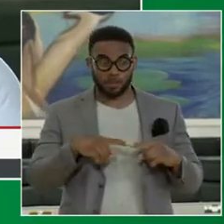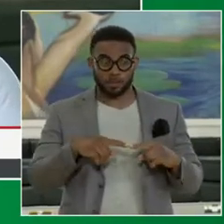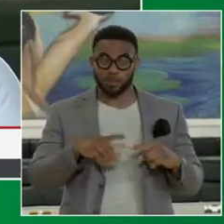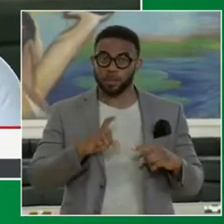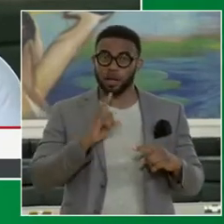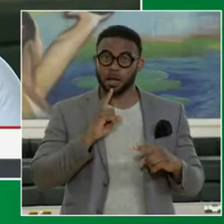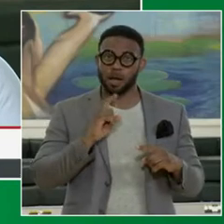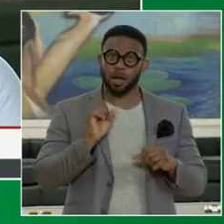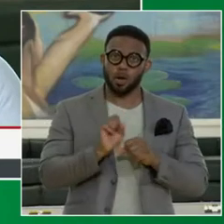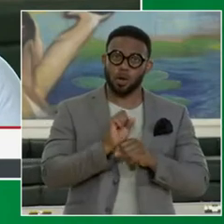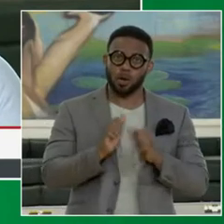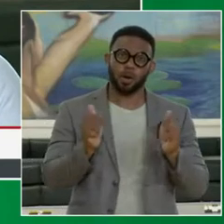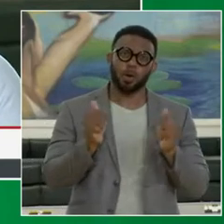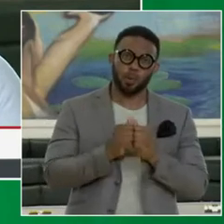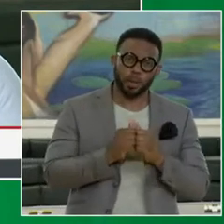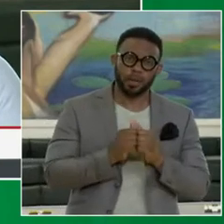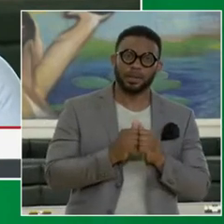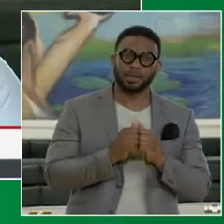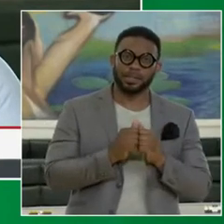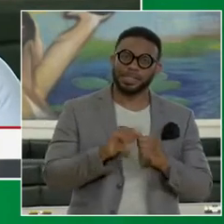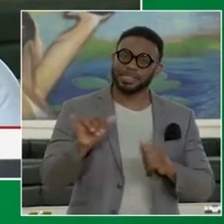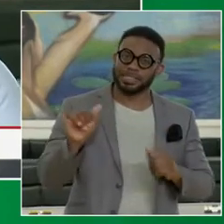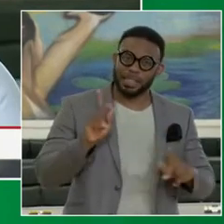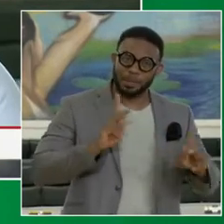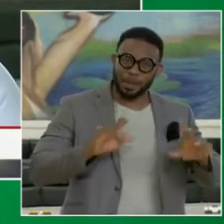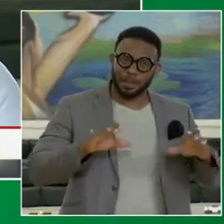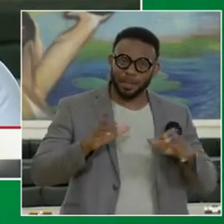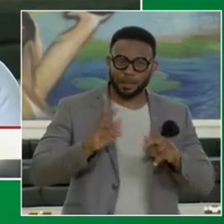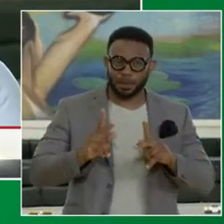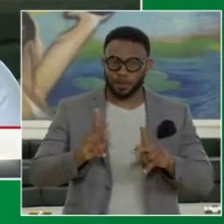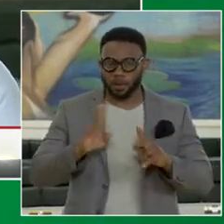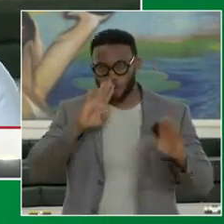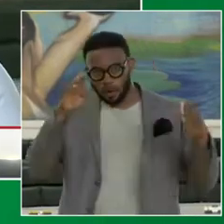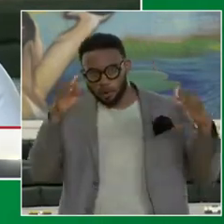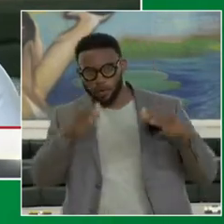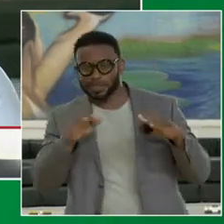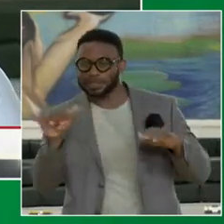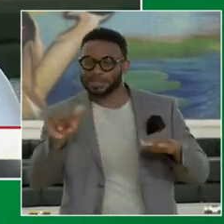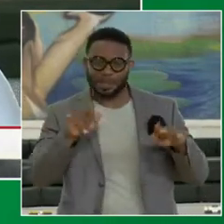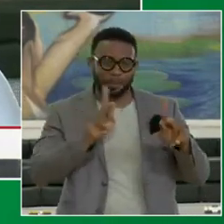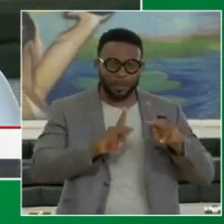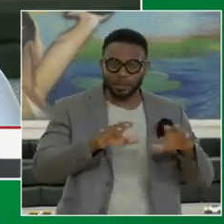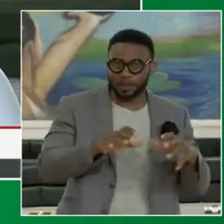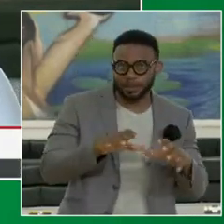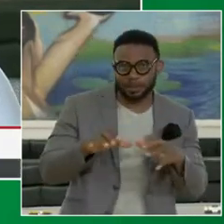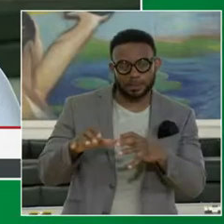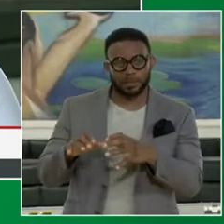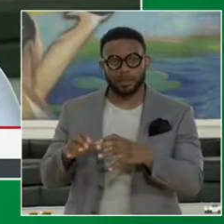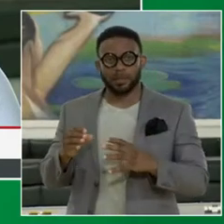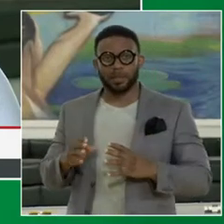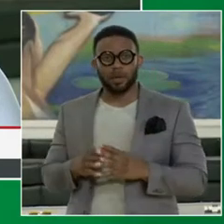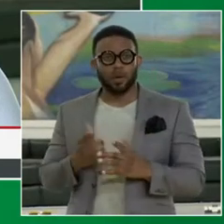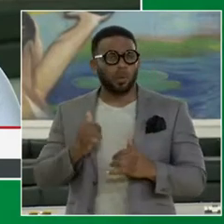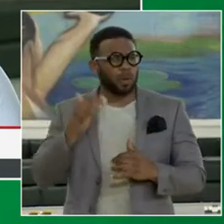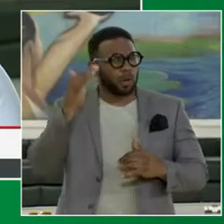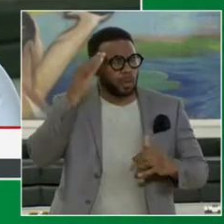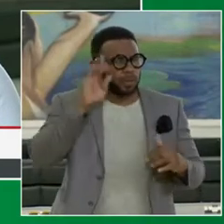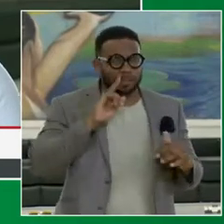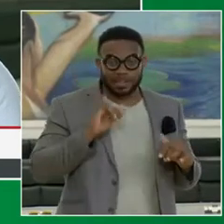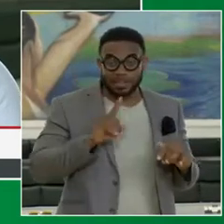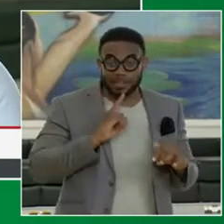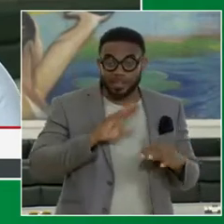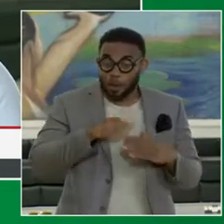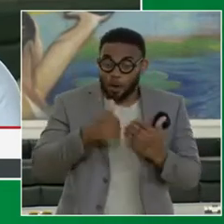are working with the same population of people and targeting the same populations. And but what we know is that this